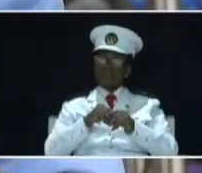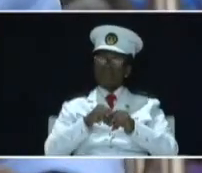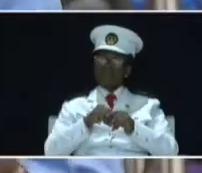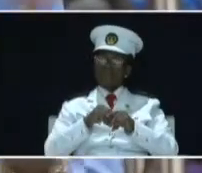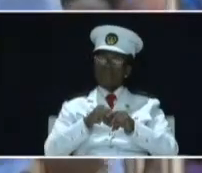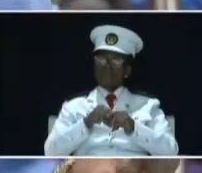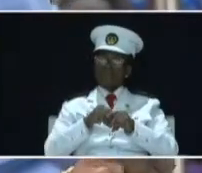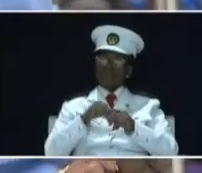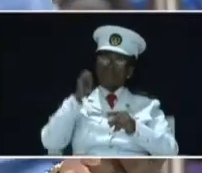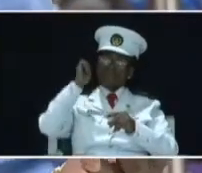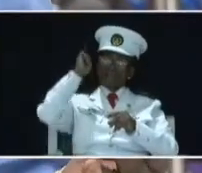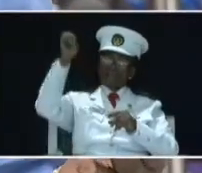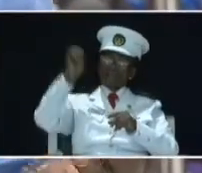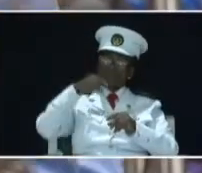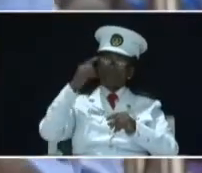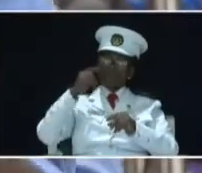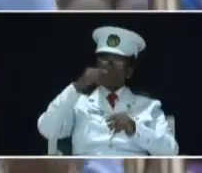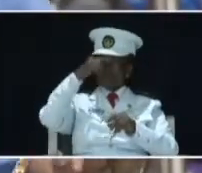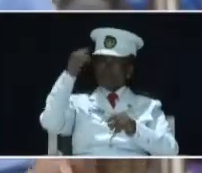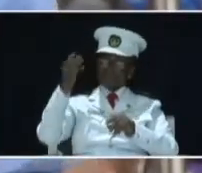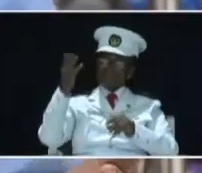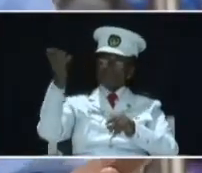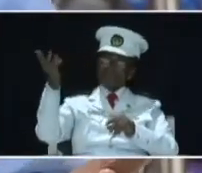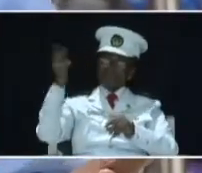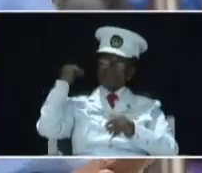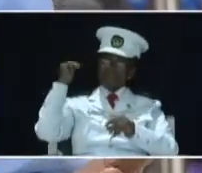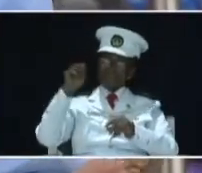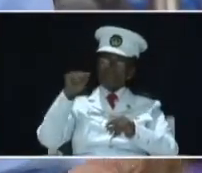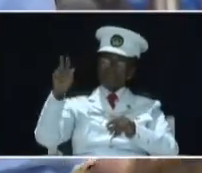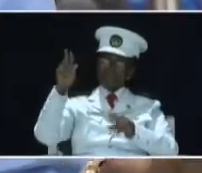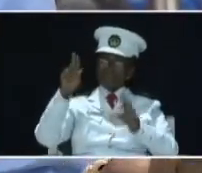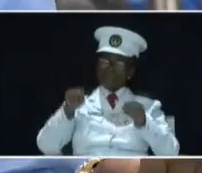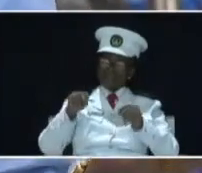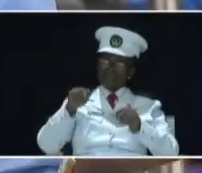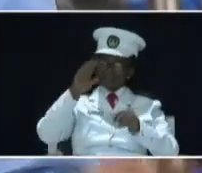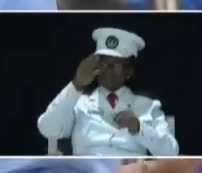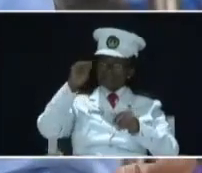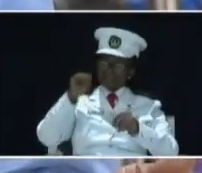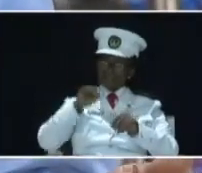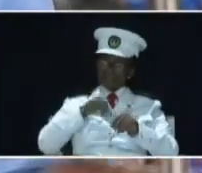I said, because there was no man, I couldn't find one, well then,